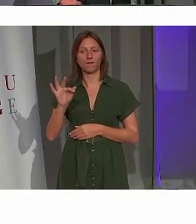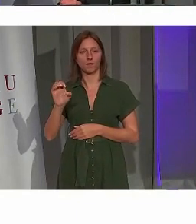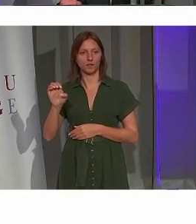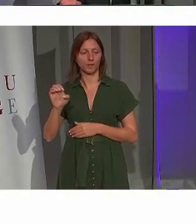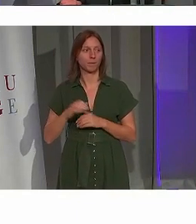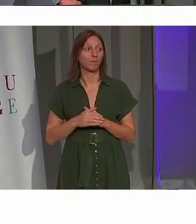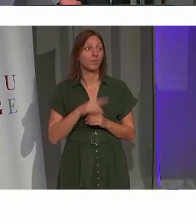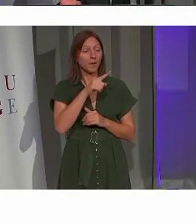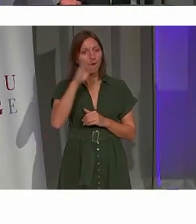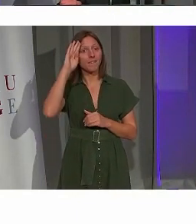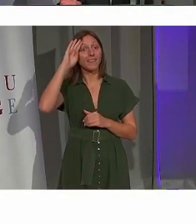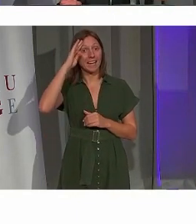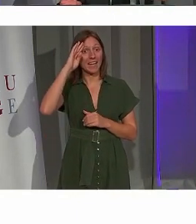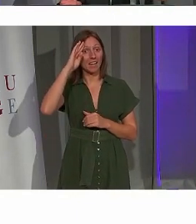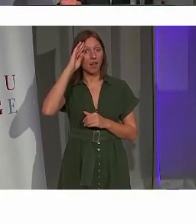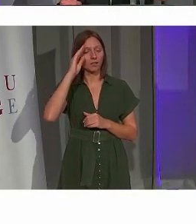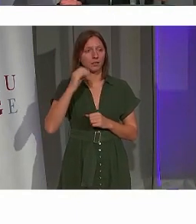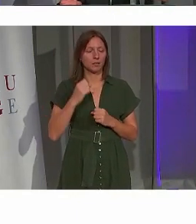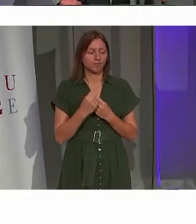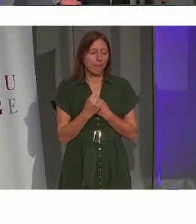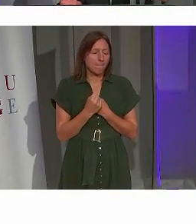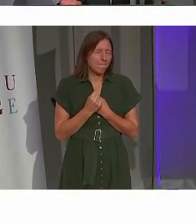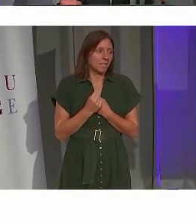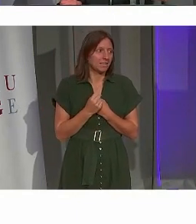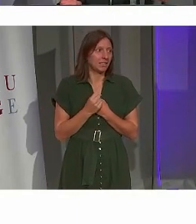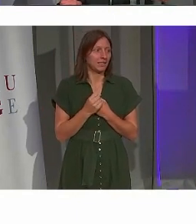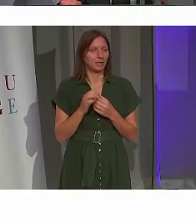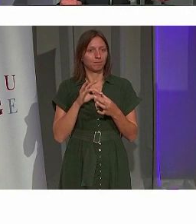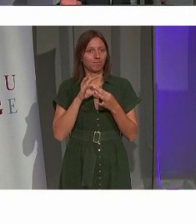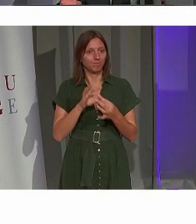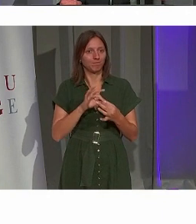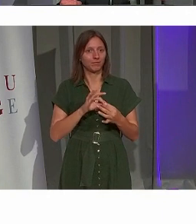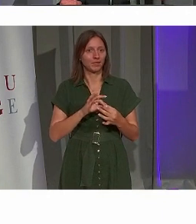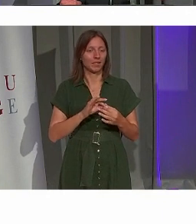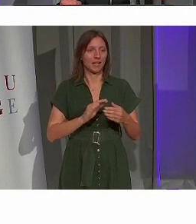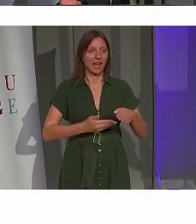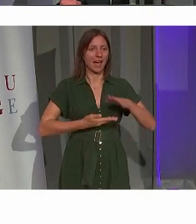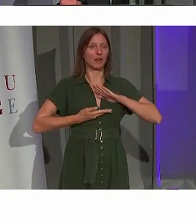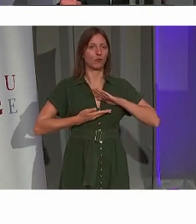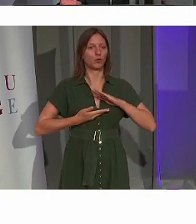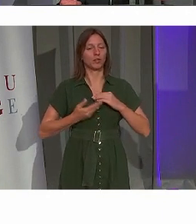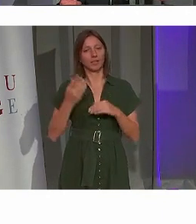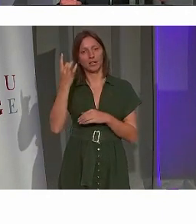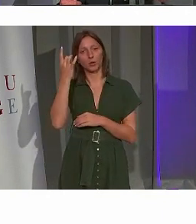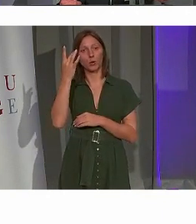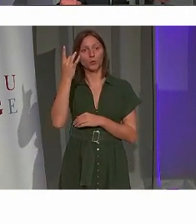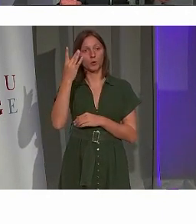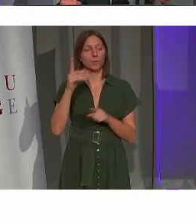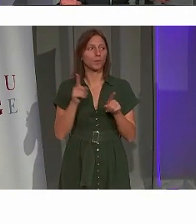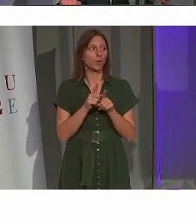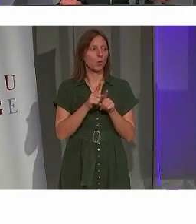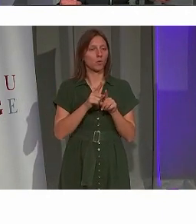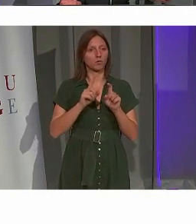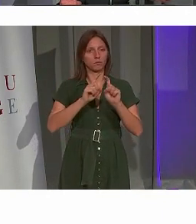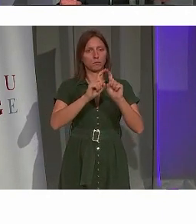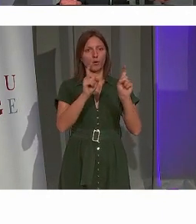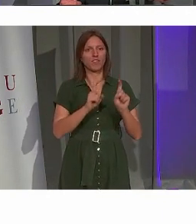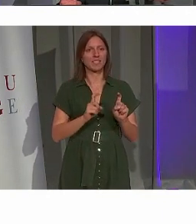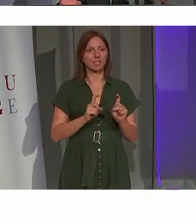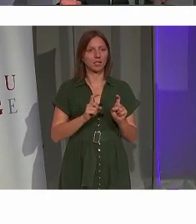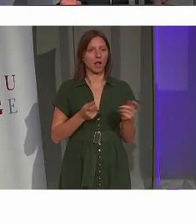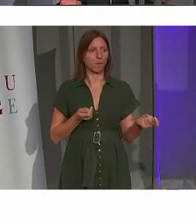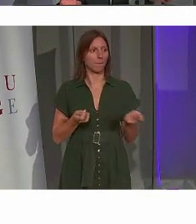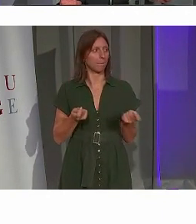is an architect from Ireland, and she is very passionate about the conservation of heritage and culture. She is also the